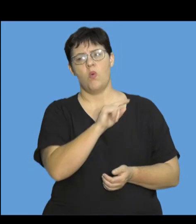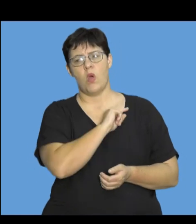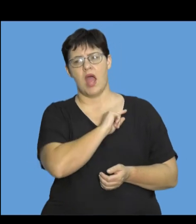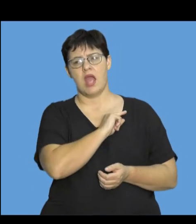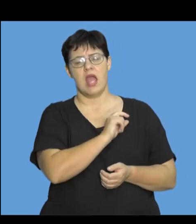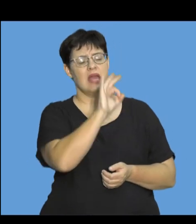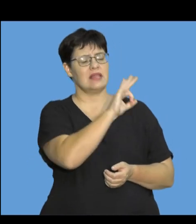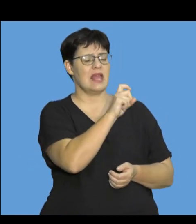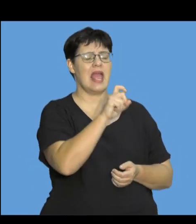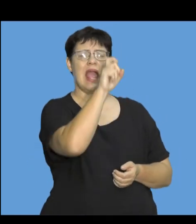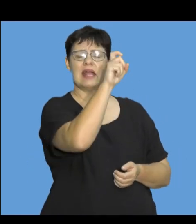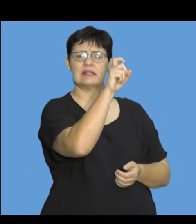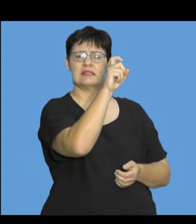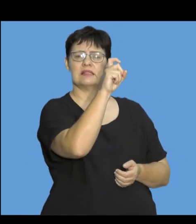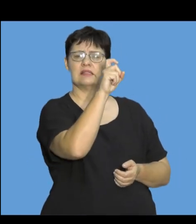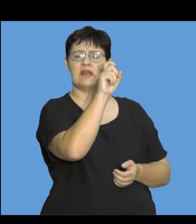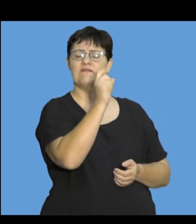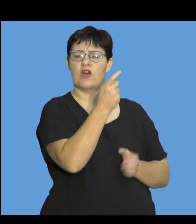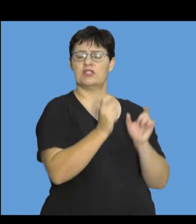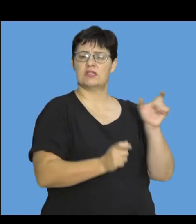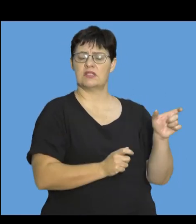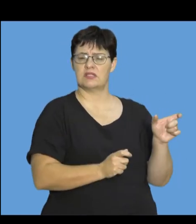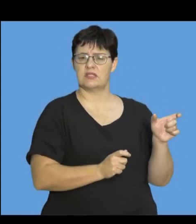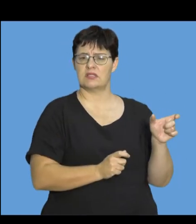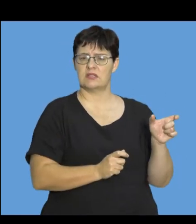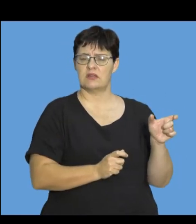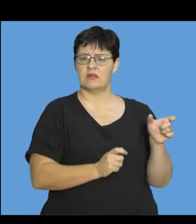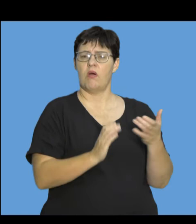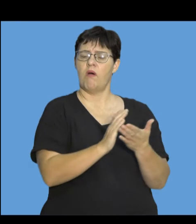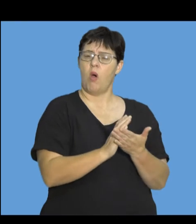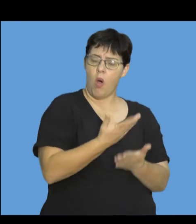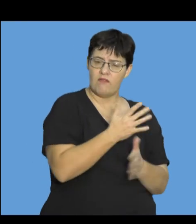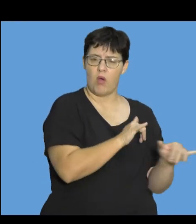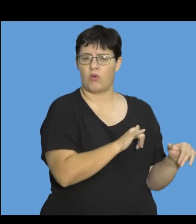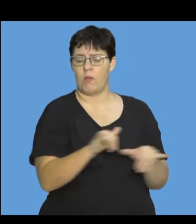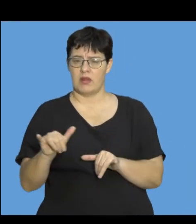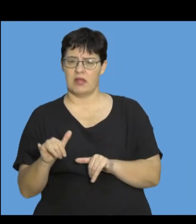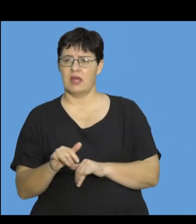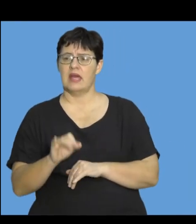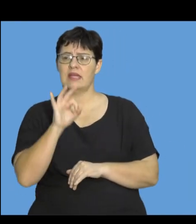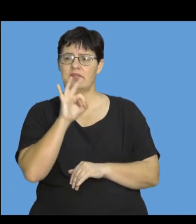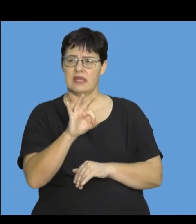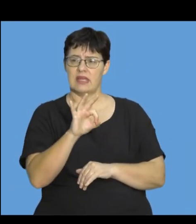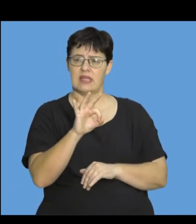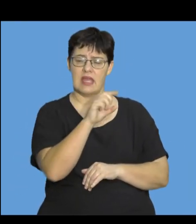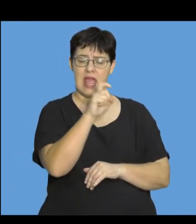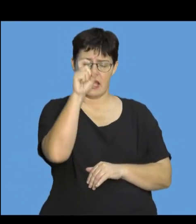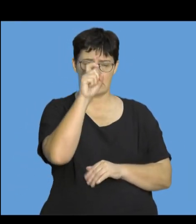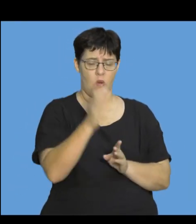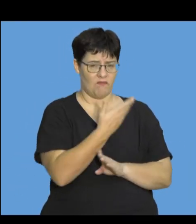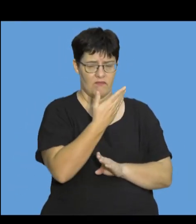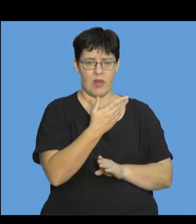I have 3 to the exponent of x as the first term and I'm taking out a common factor of 3 to the exponent of